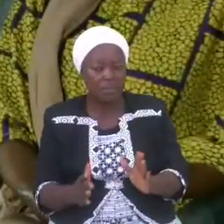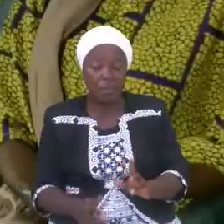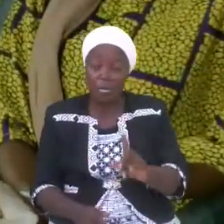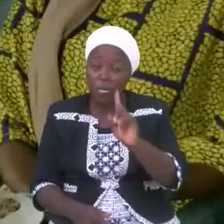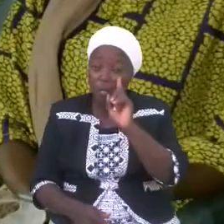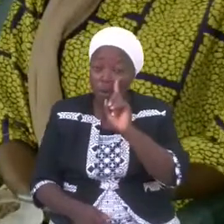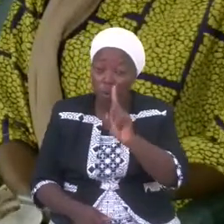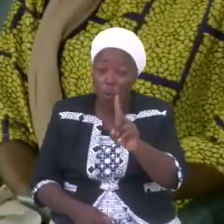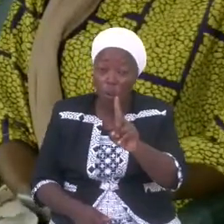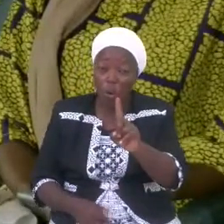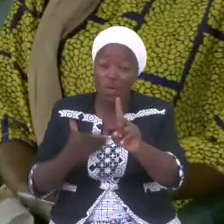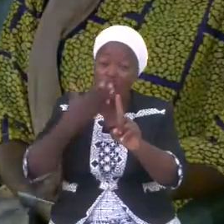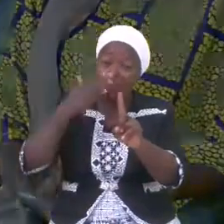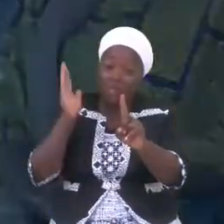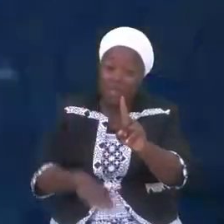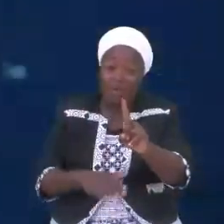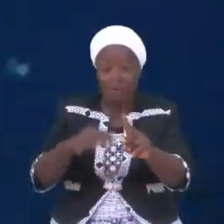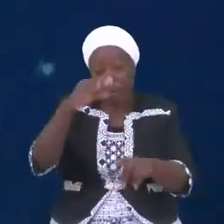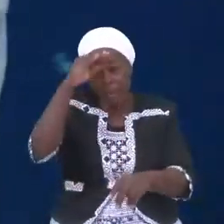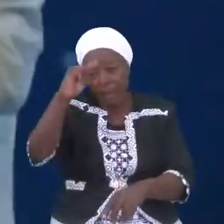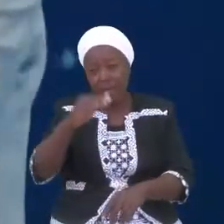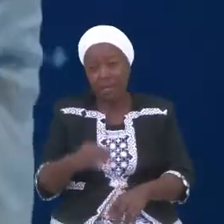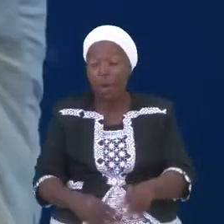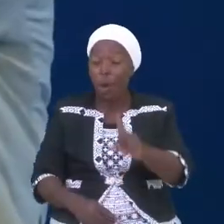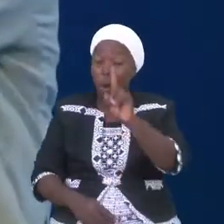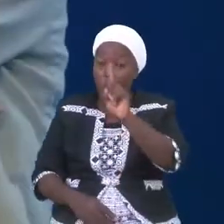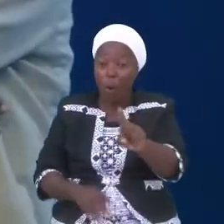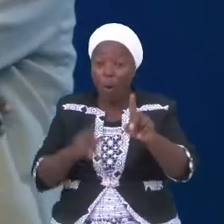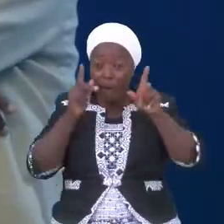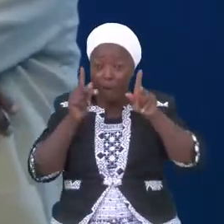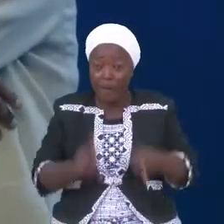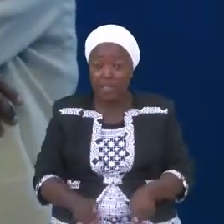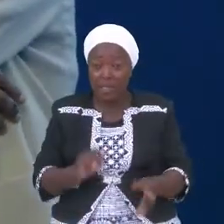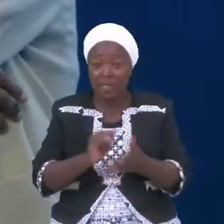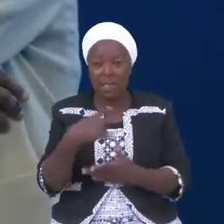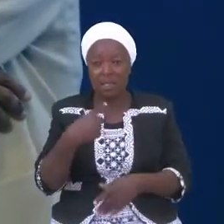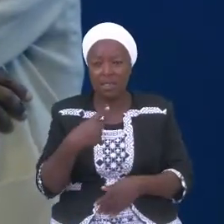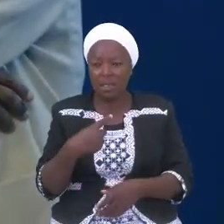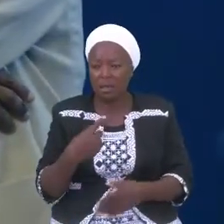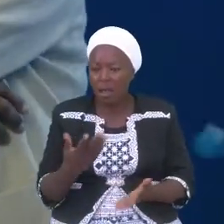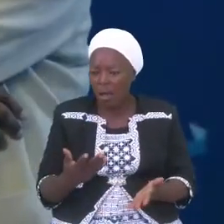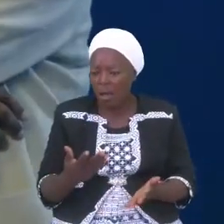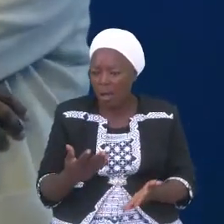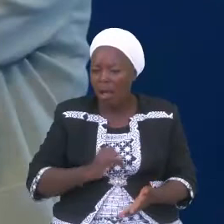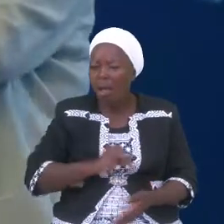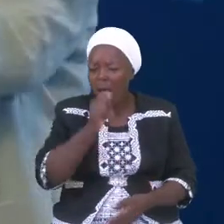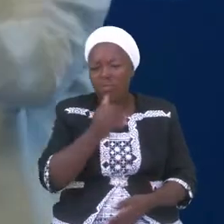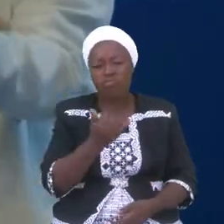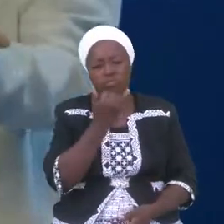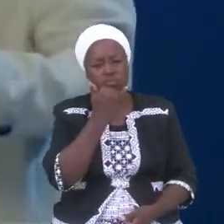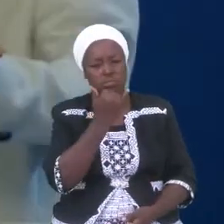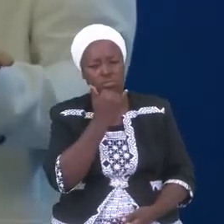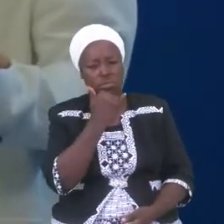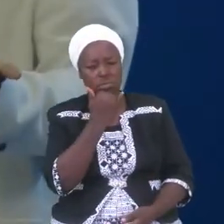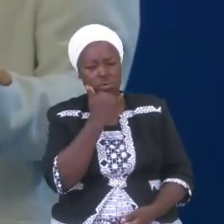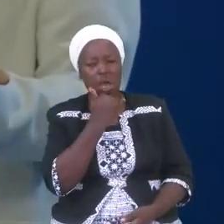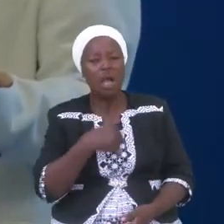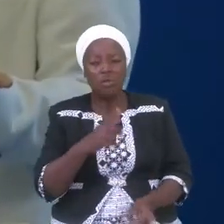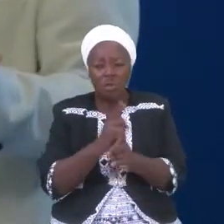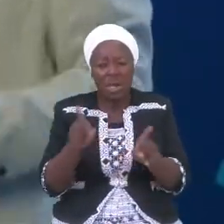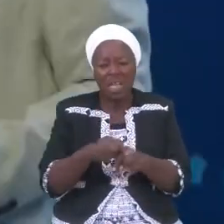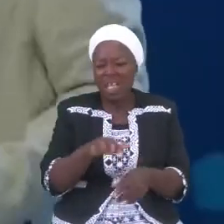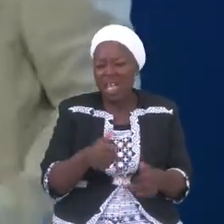one evil man, one person that says, I am wrong, I'm just like everybody